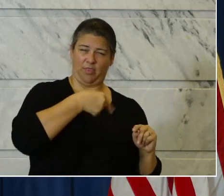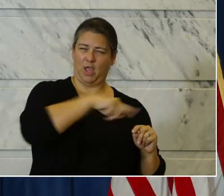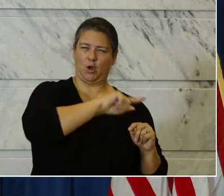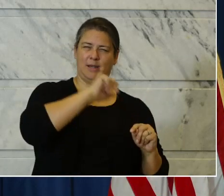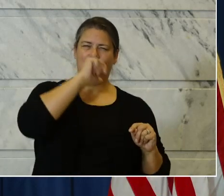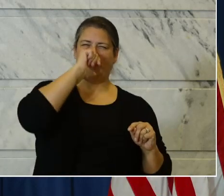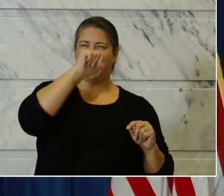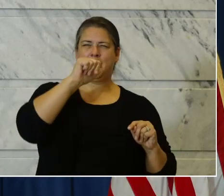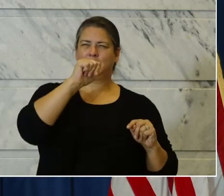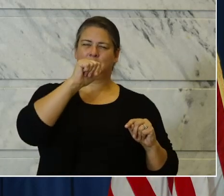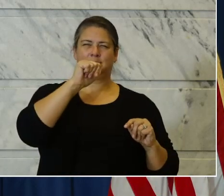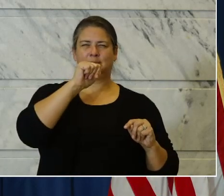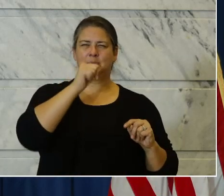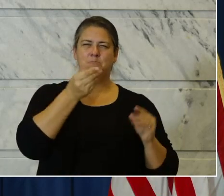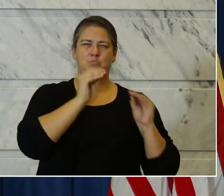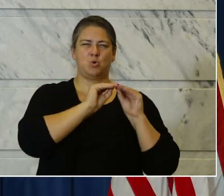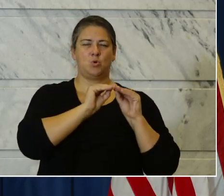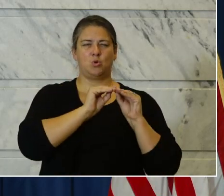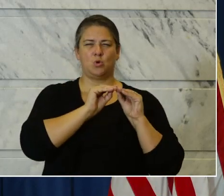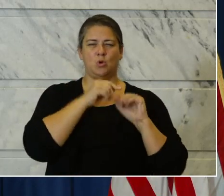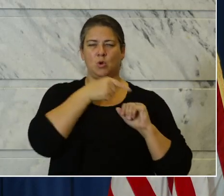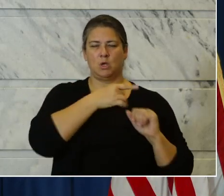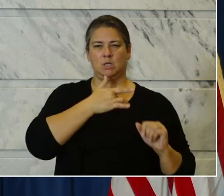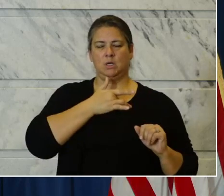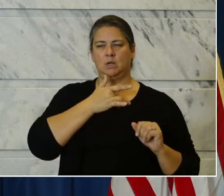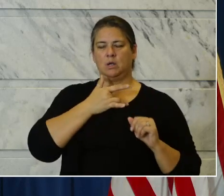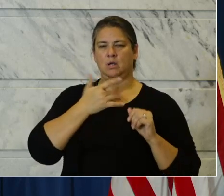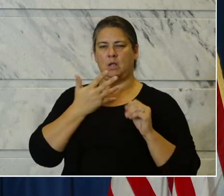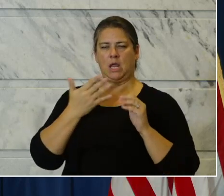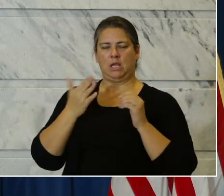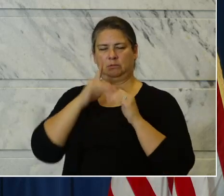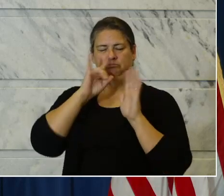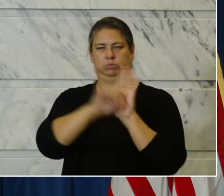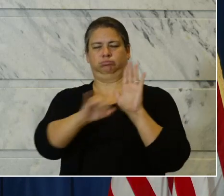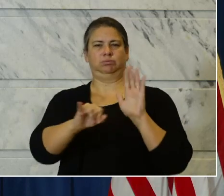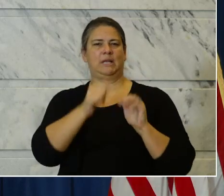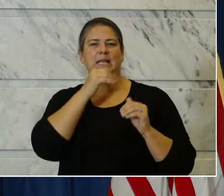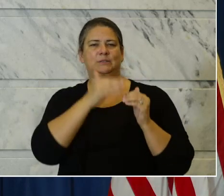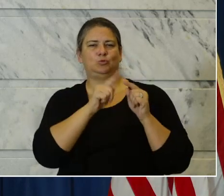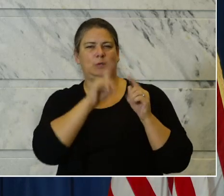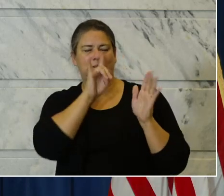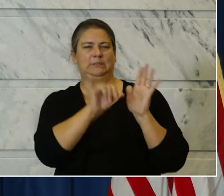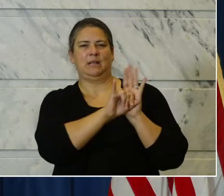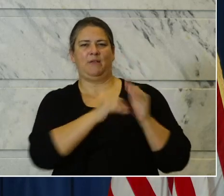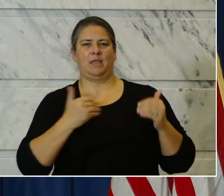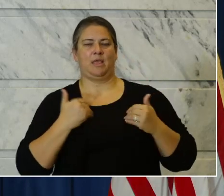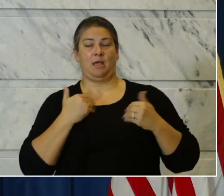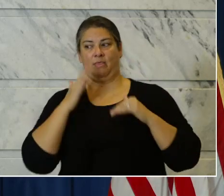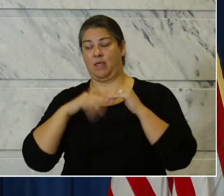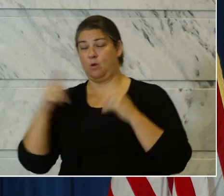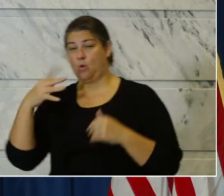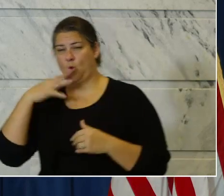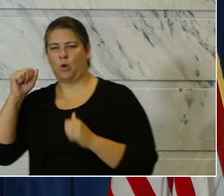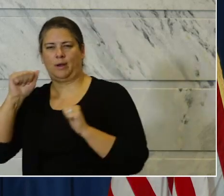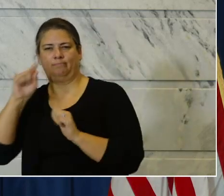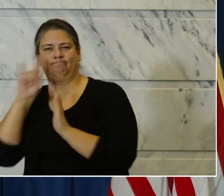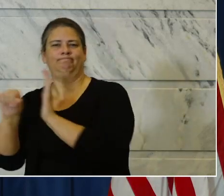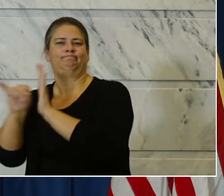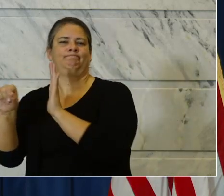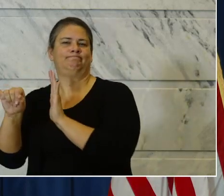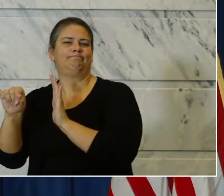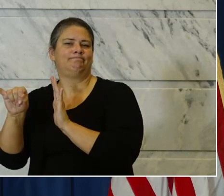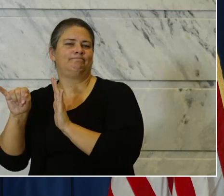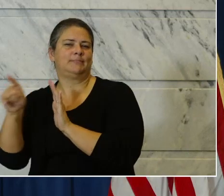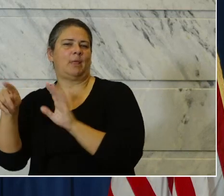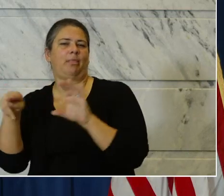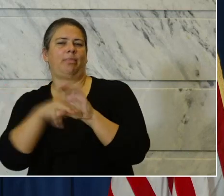and folks who have chronic medical illnesses. So that would, right there, would drive down the mortality and the hospitalizations. The other thing,